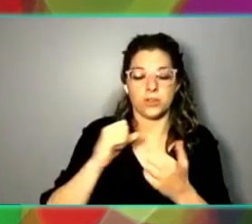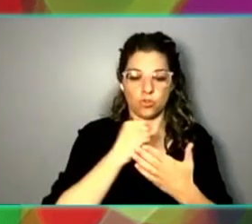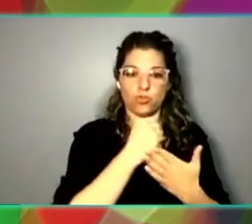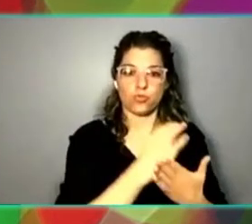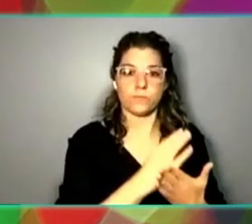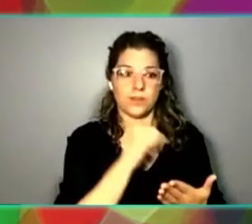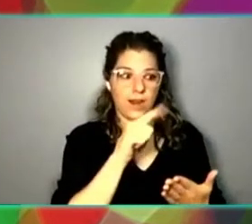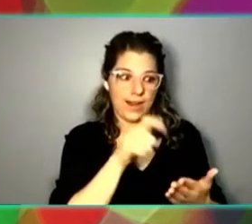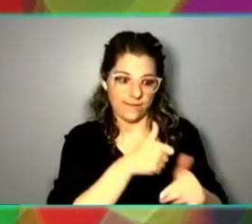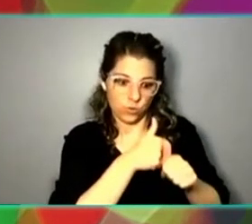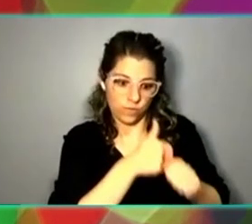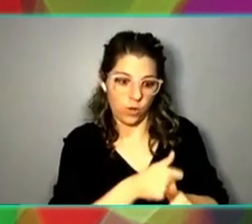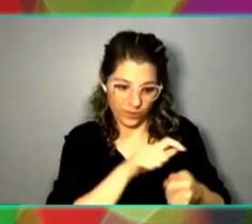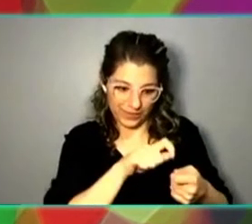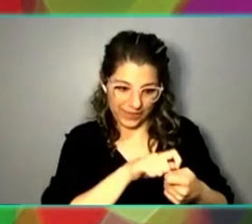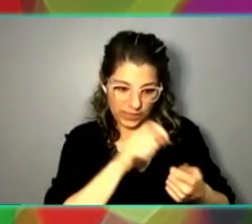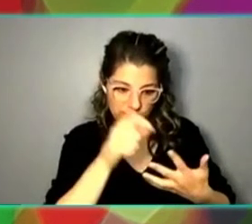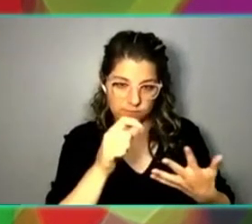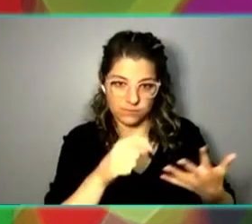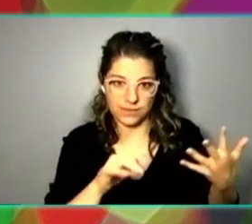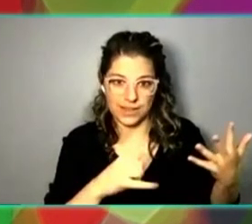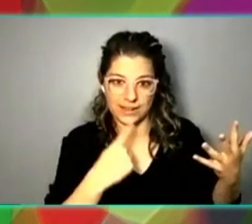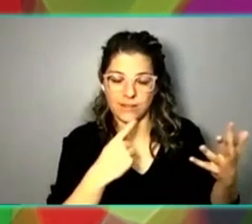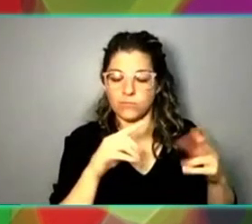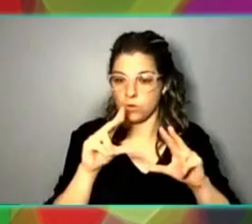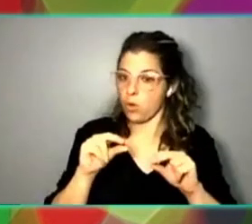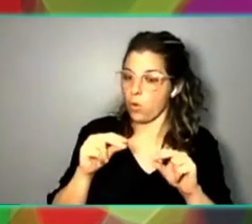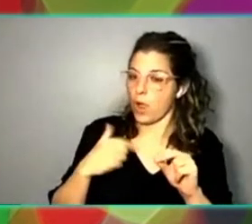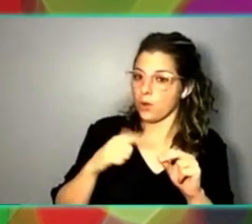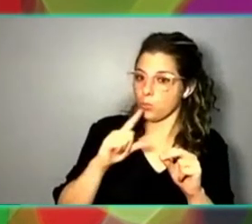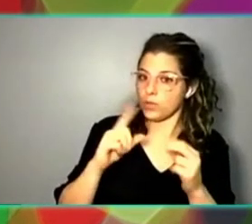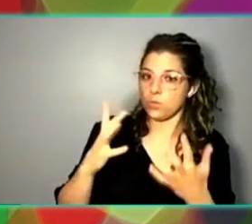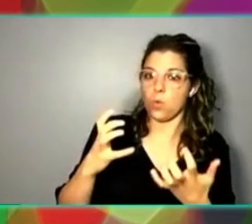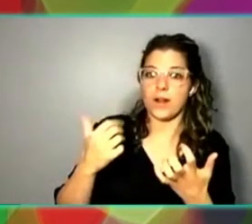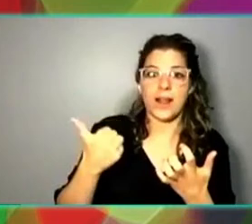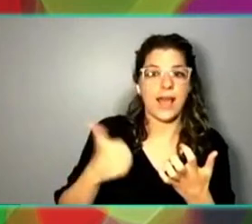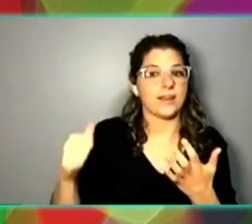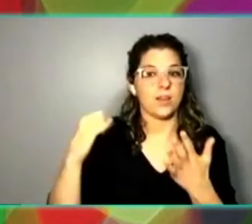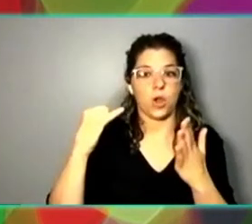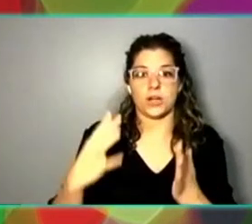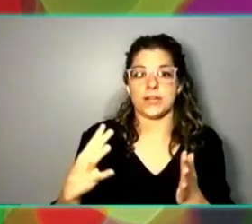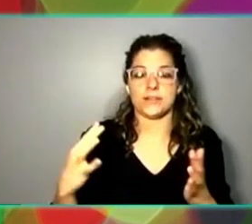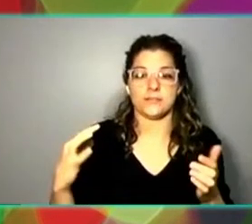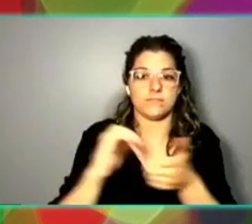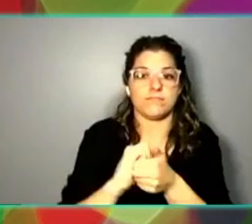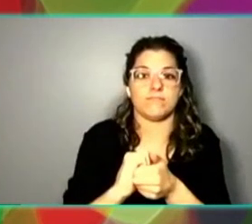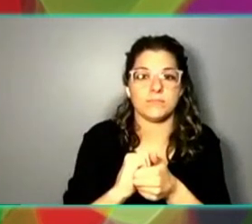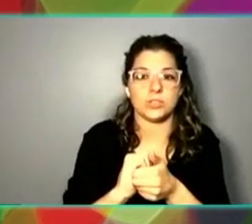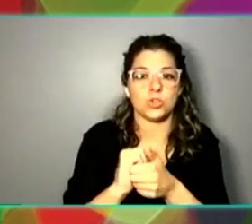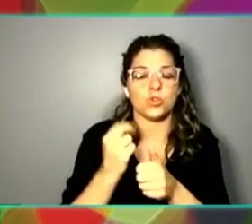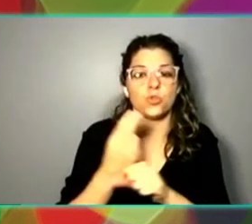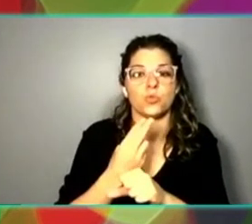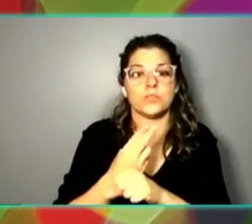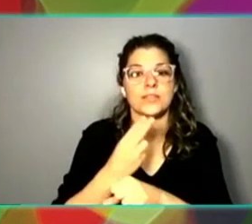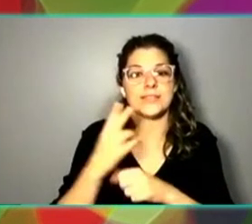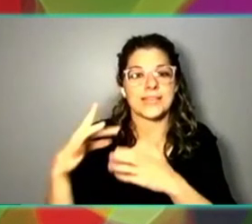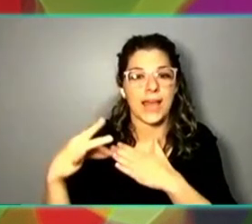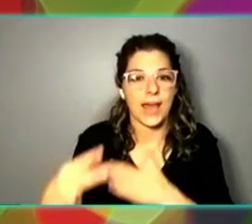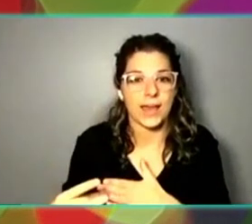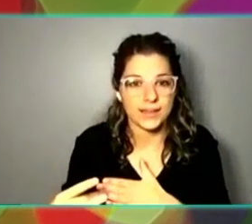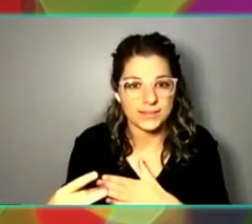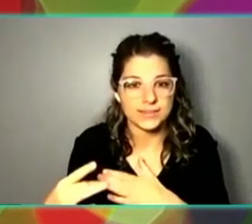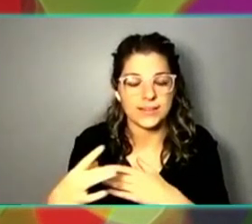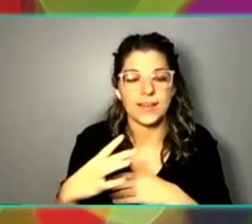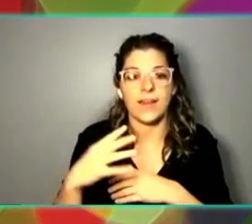it exactly as I say. I really want any artist that I work with to use it as like a guide.